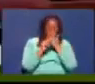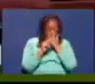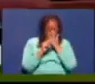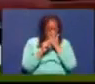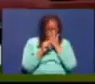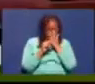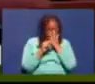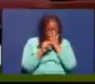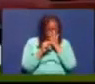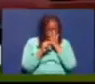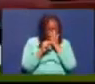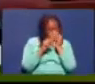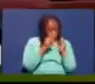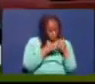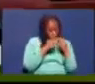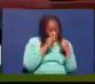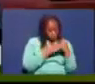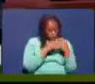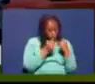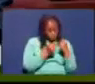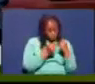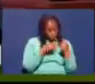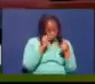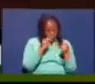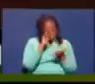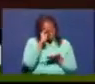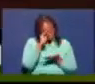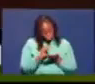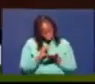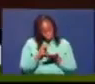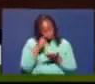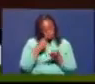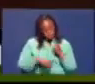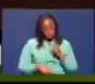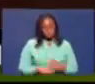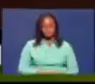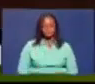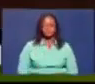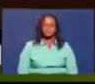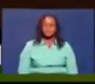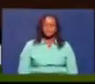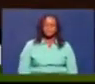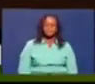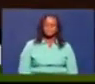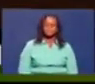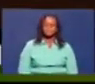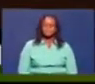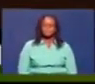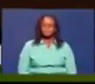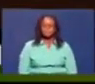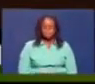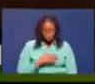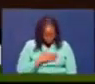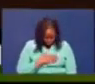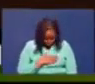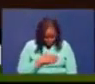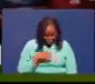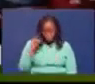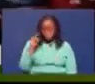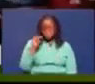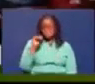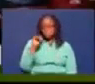the 78 shilling in form of taxes and levies. Honorable Nyikar, member for Seme.